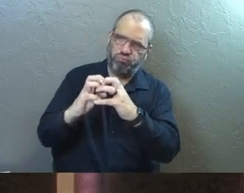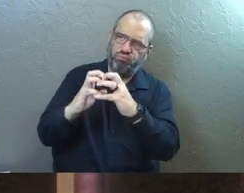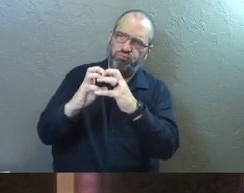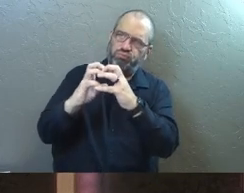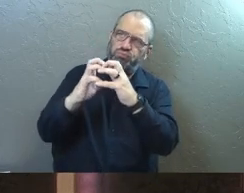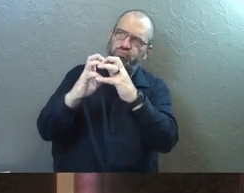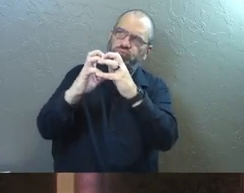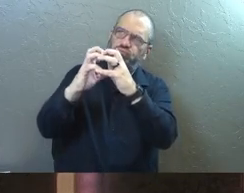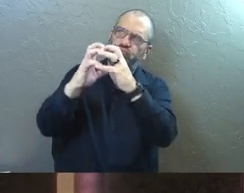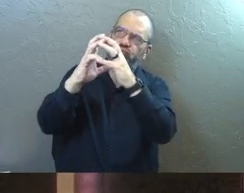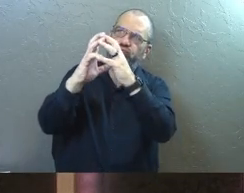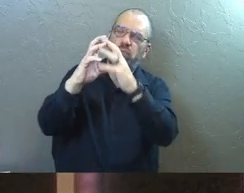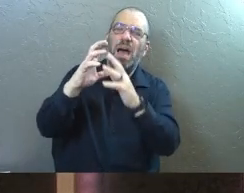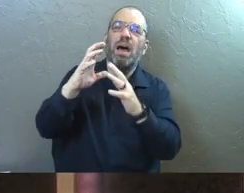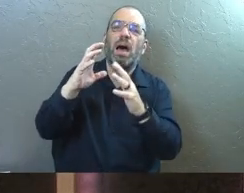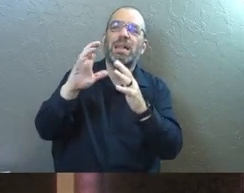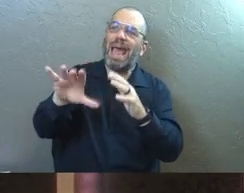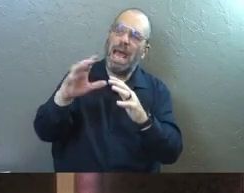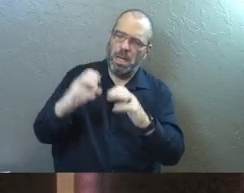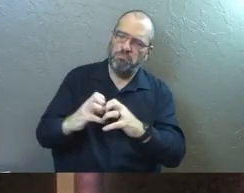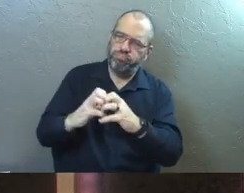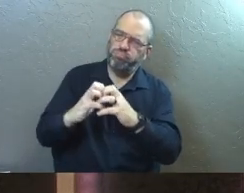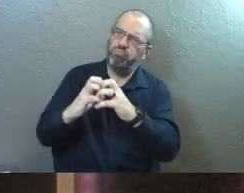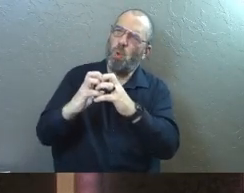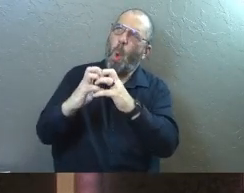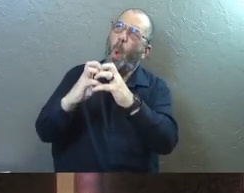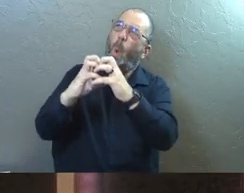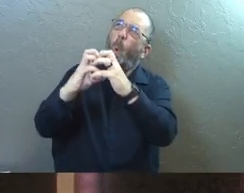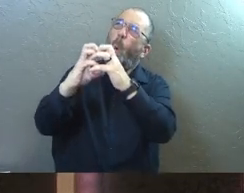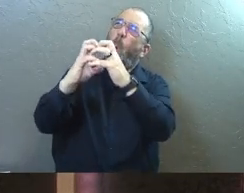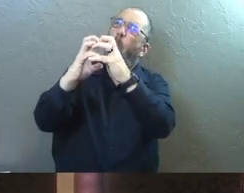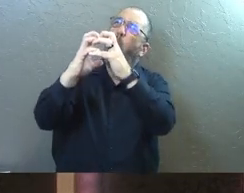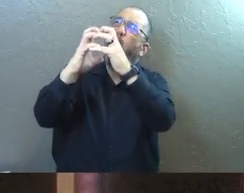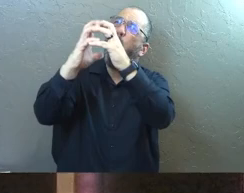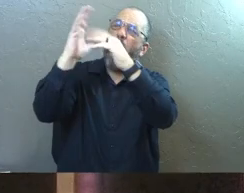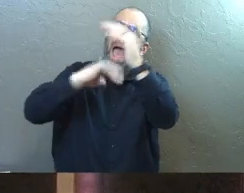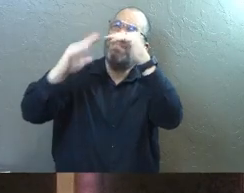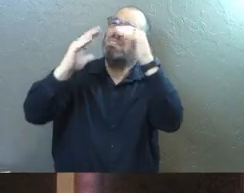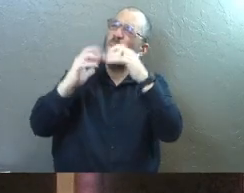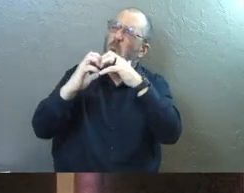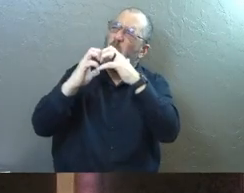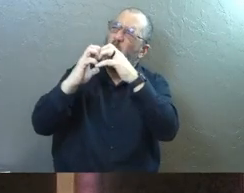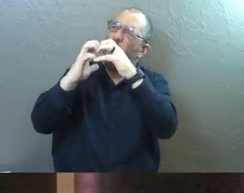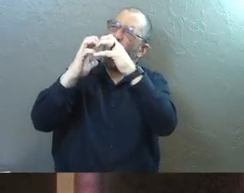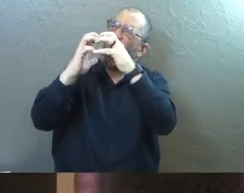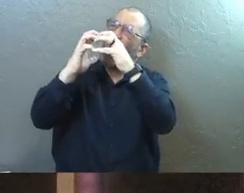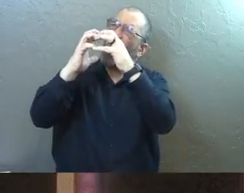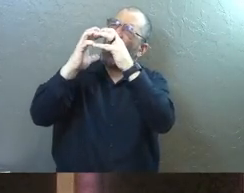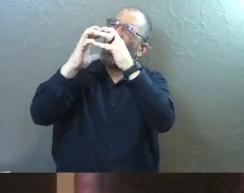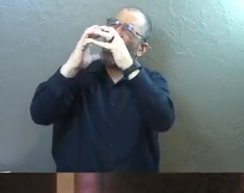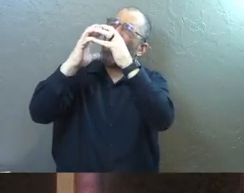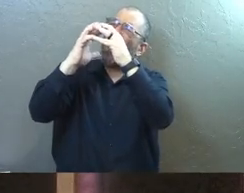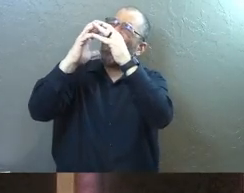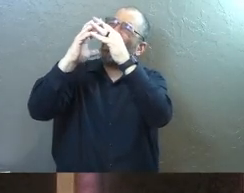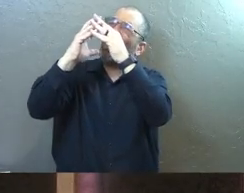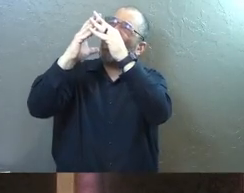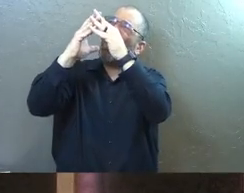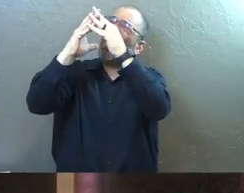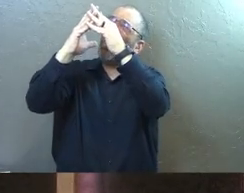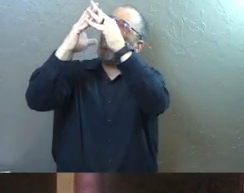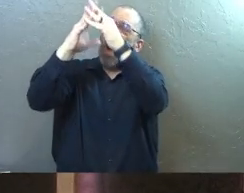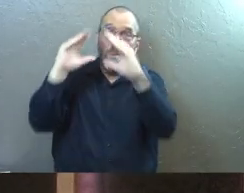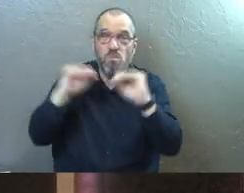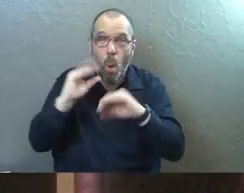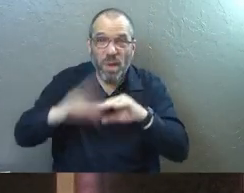of it. And their ambition is that the tower goes all the way into the sky, and they're able to do so